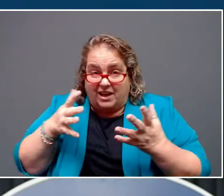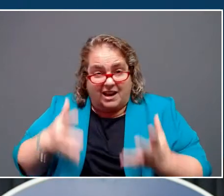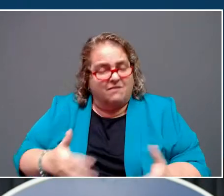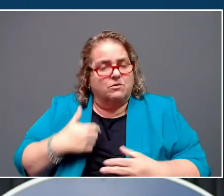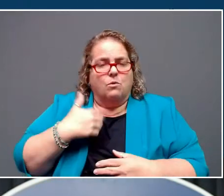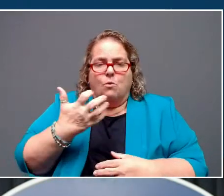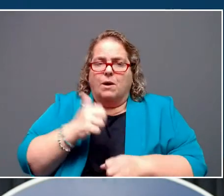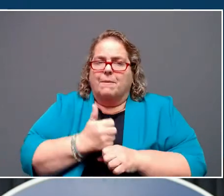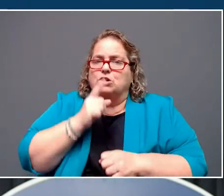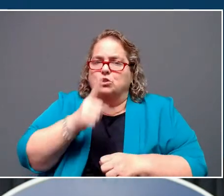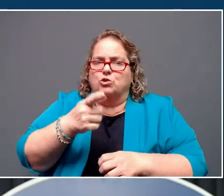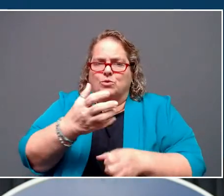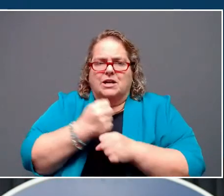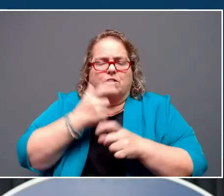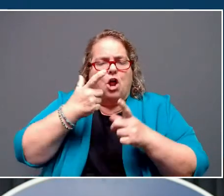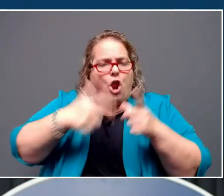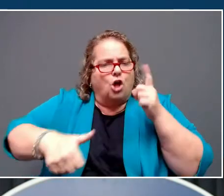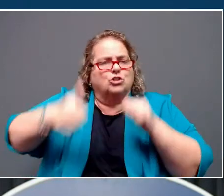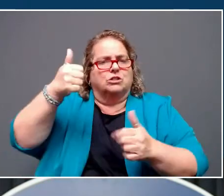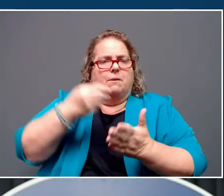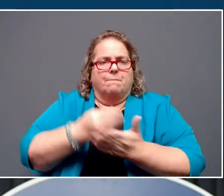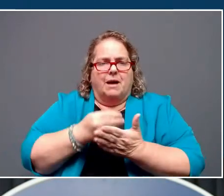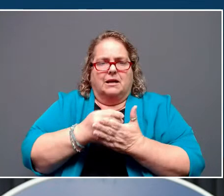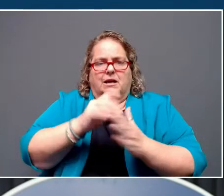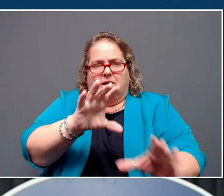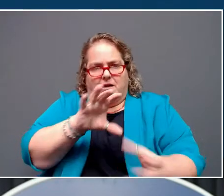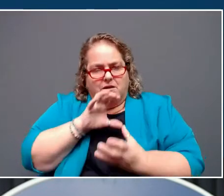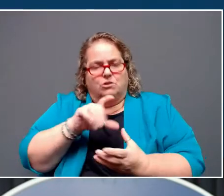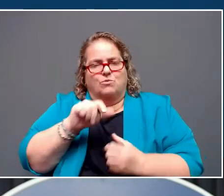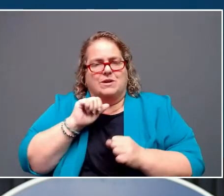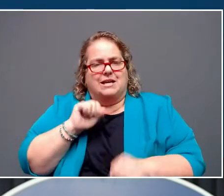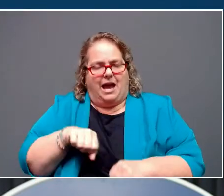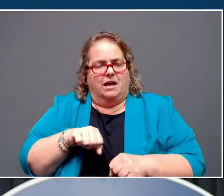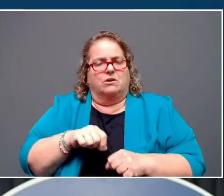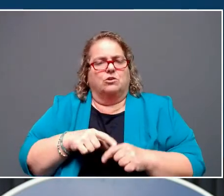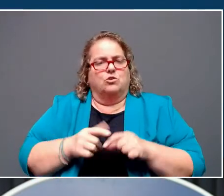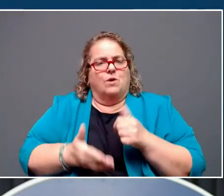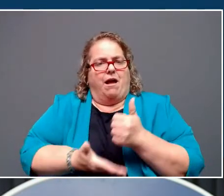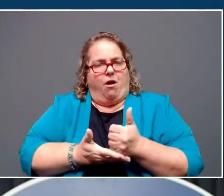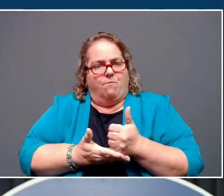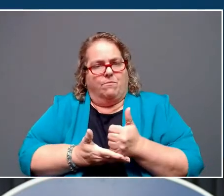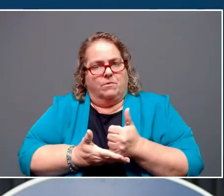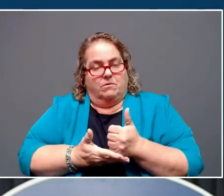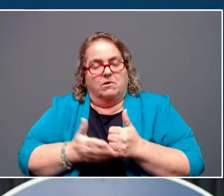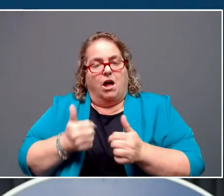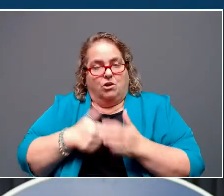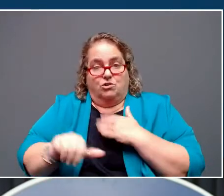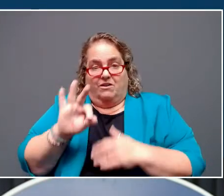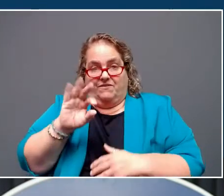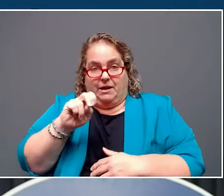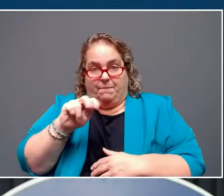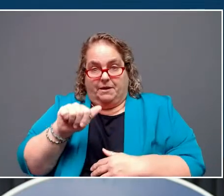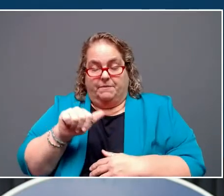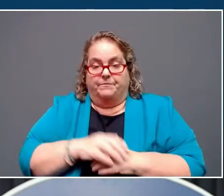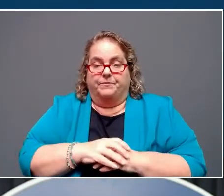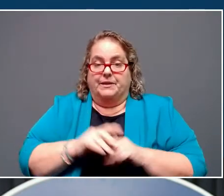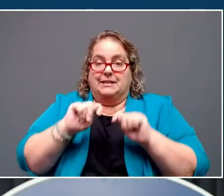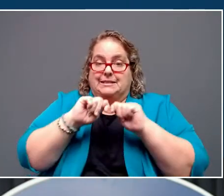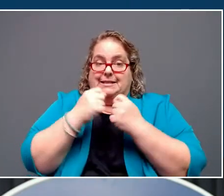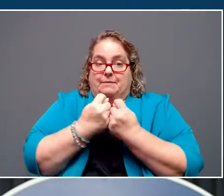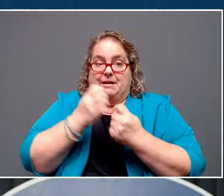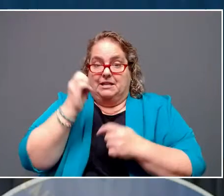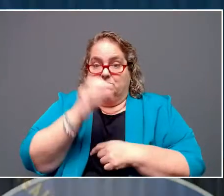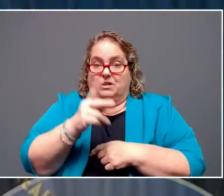largest amount that you can from what's available under FEMA. Team Eastern Kentucky Flood Relief Fund,